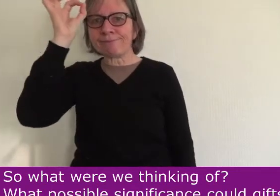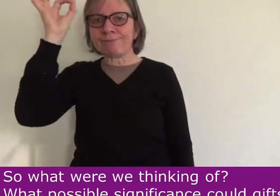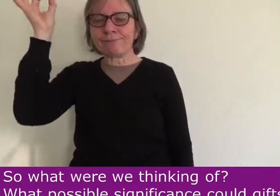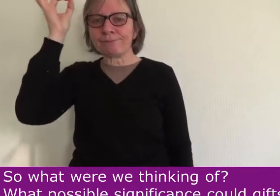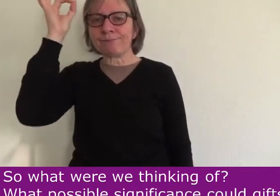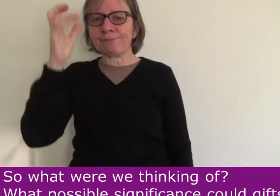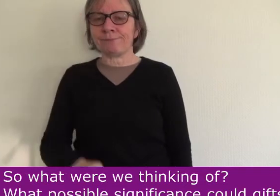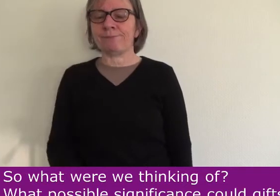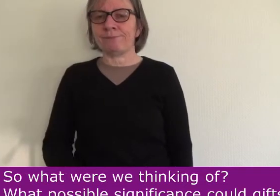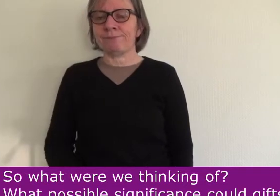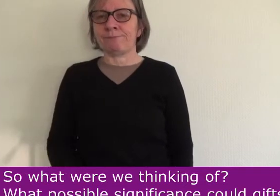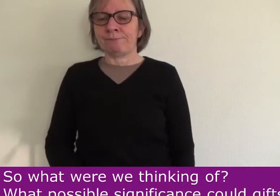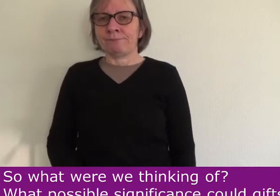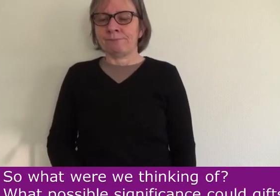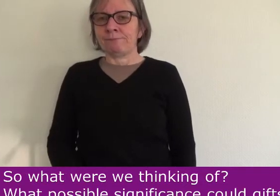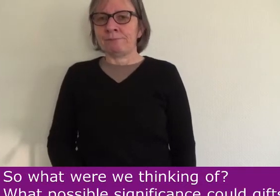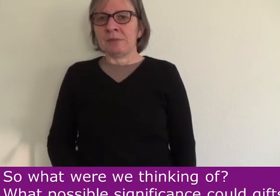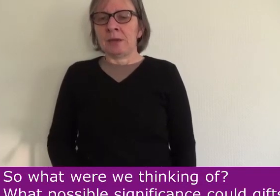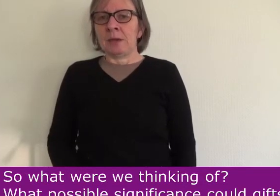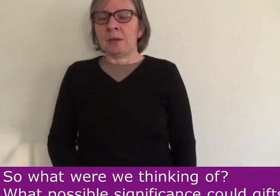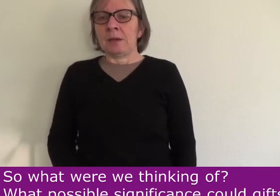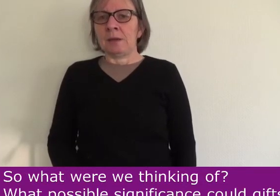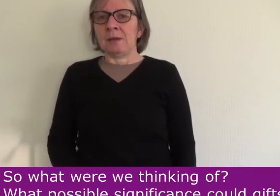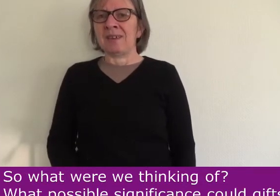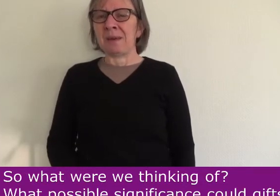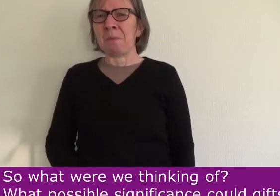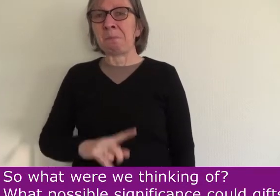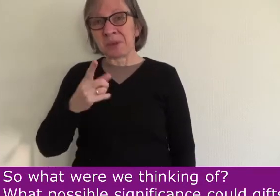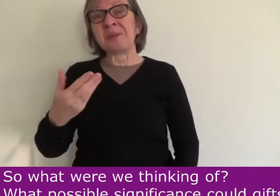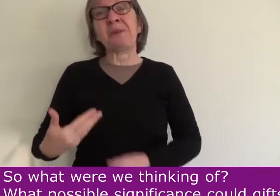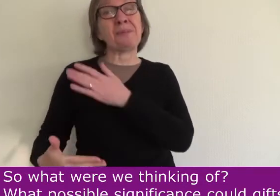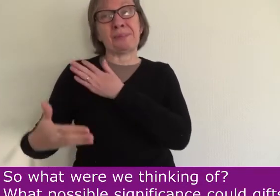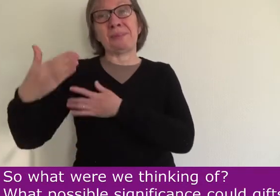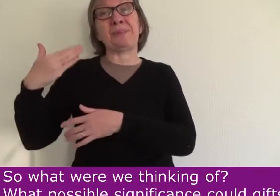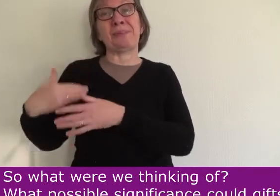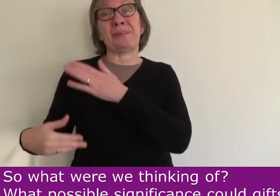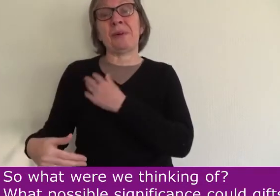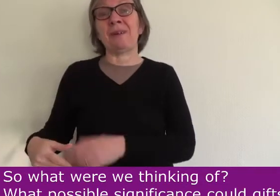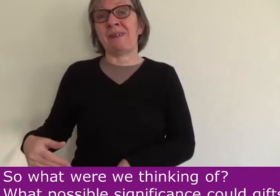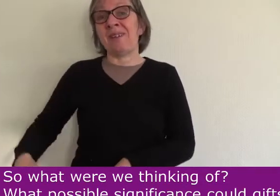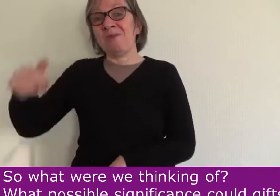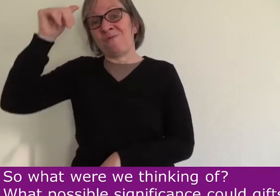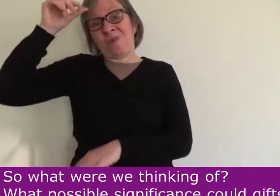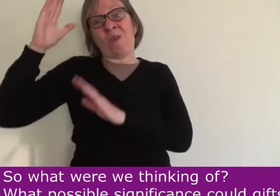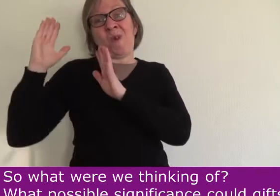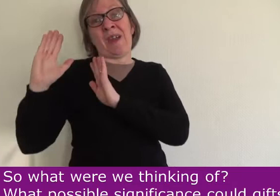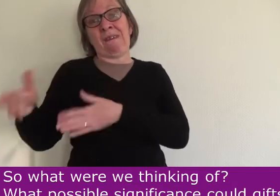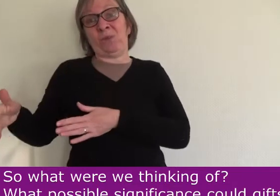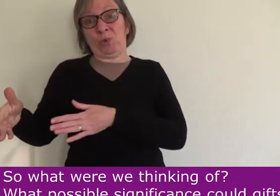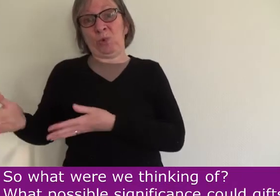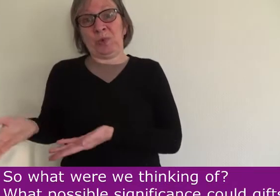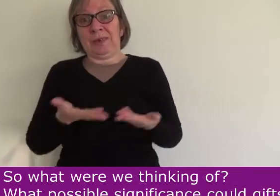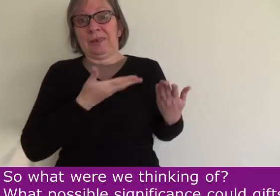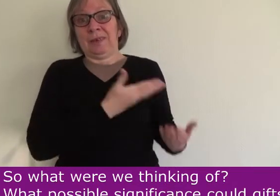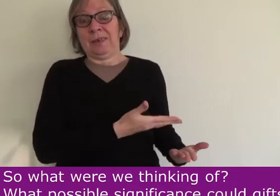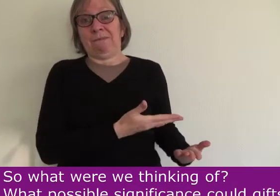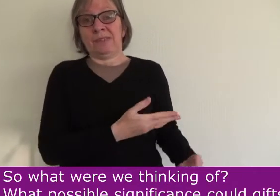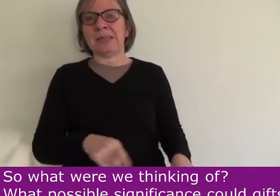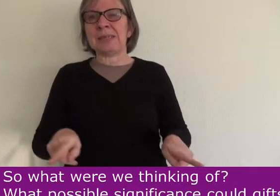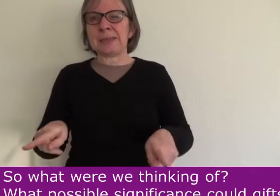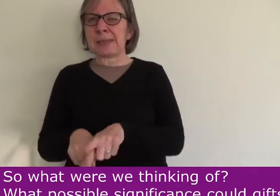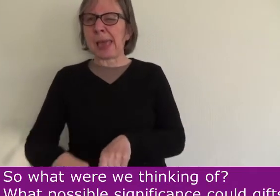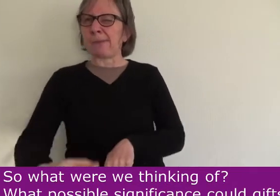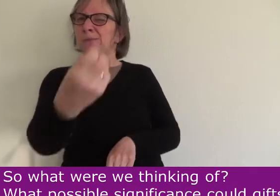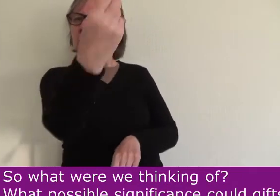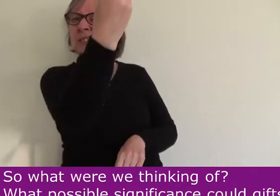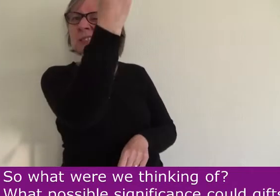idea. Yet, at the time, the choice seemed as obvious to us as following the